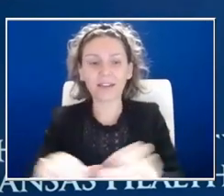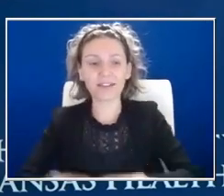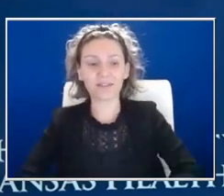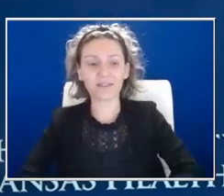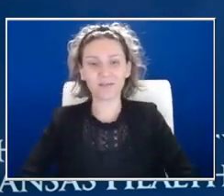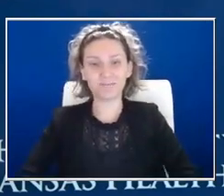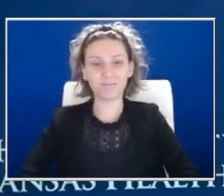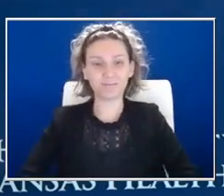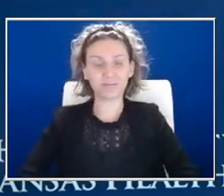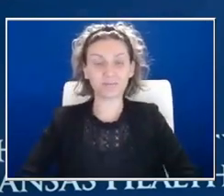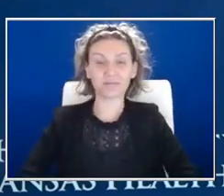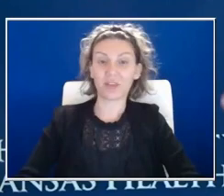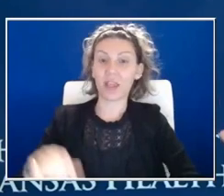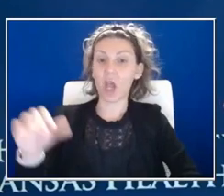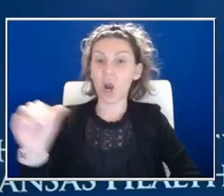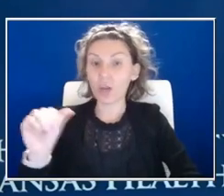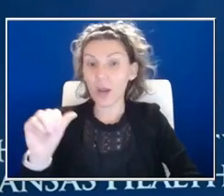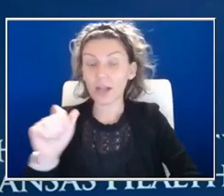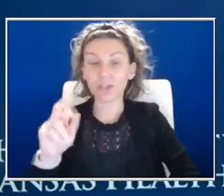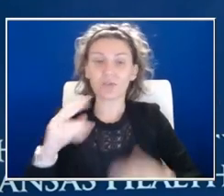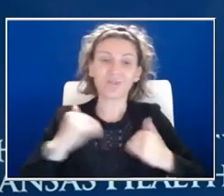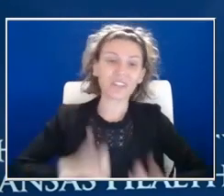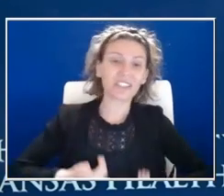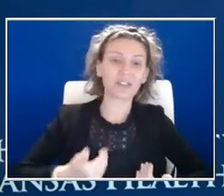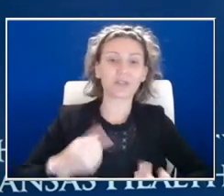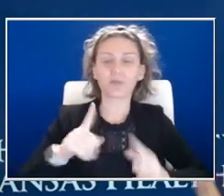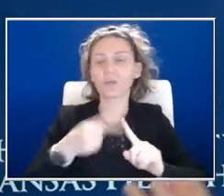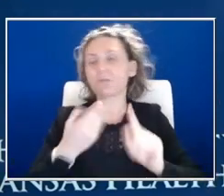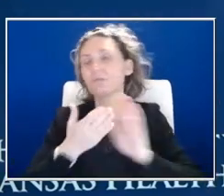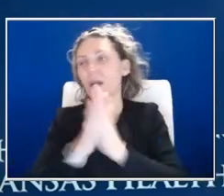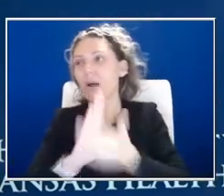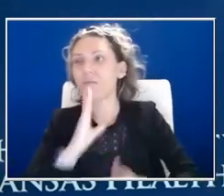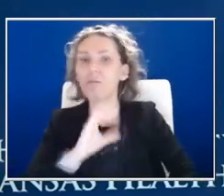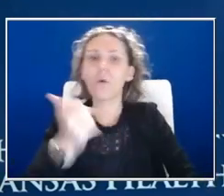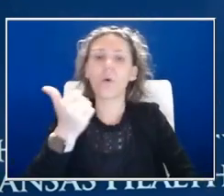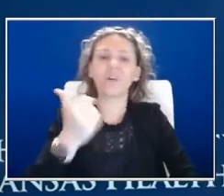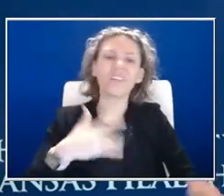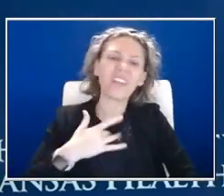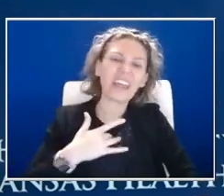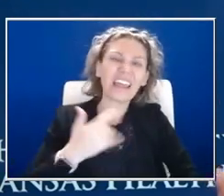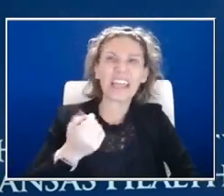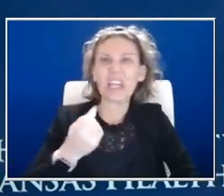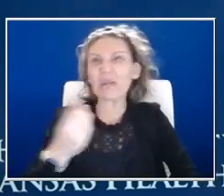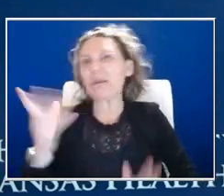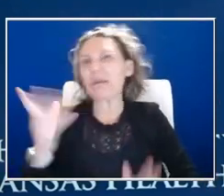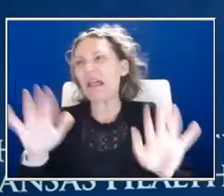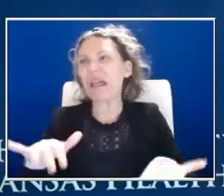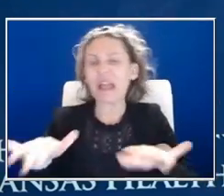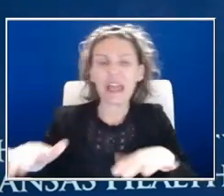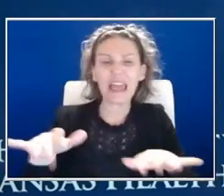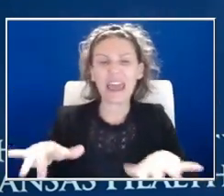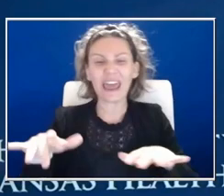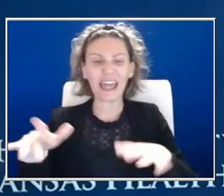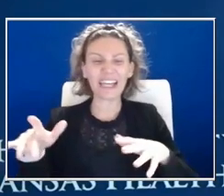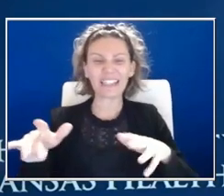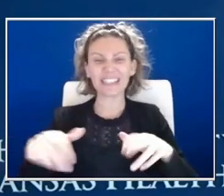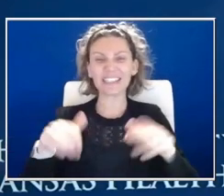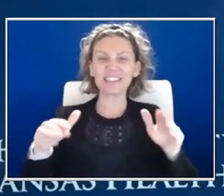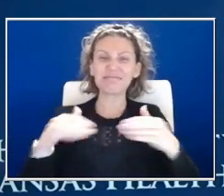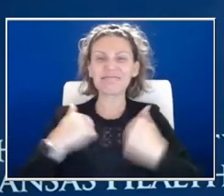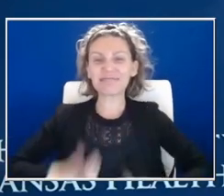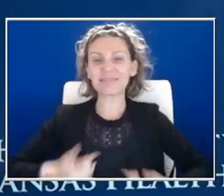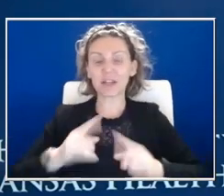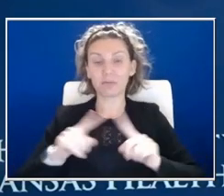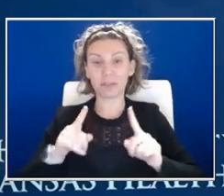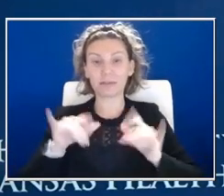arthritis or just fatigue, as we all get older, we all feel maybe a little less great or a little less useful, but you want to try to stay active. You